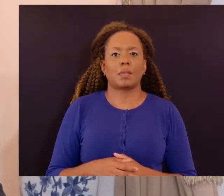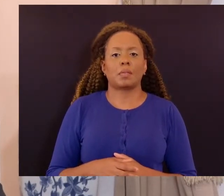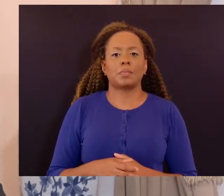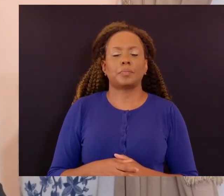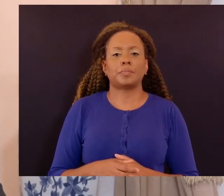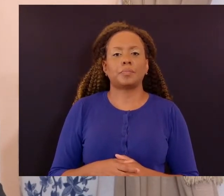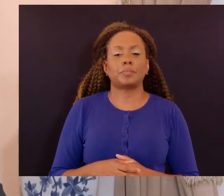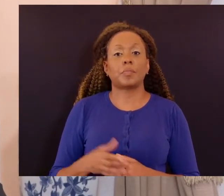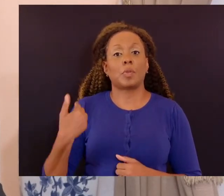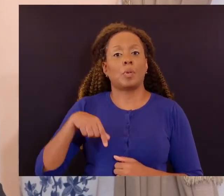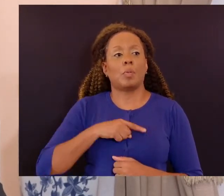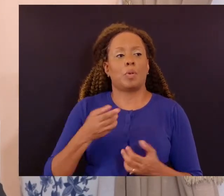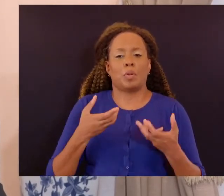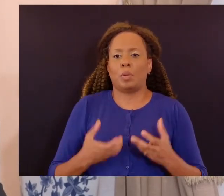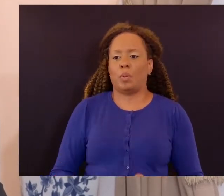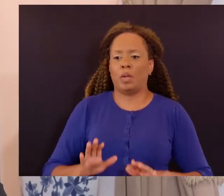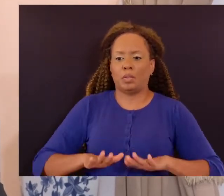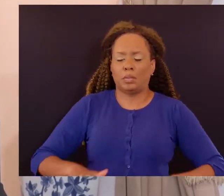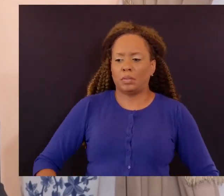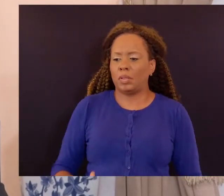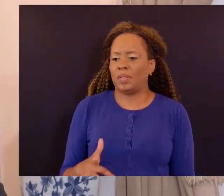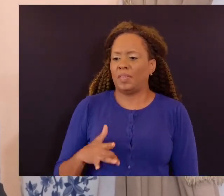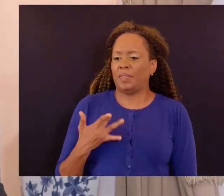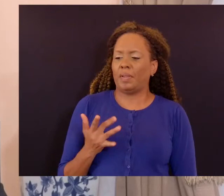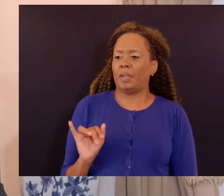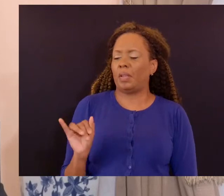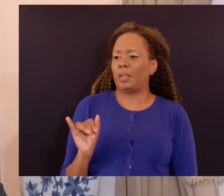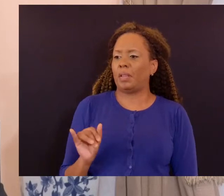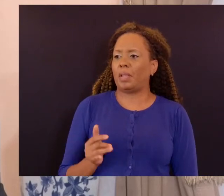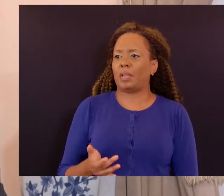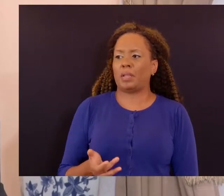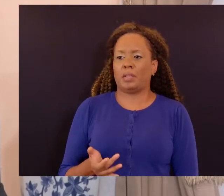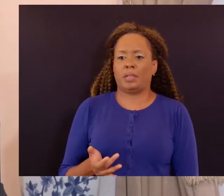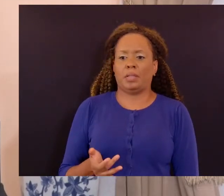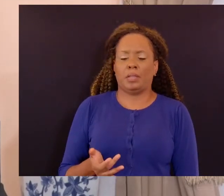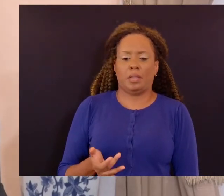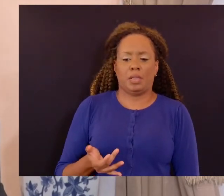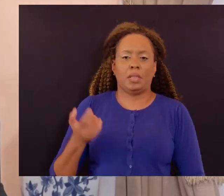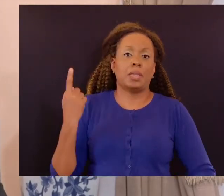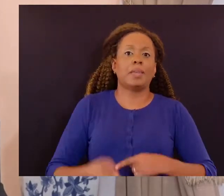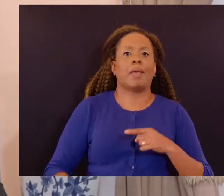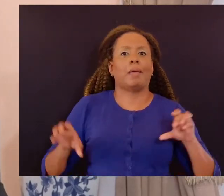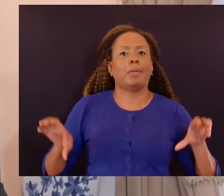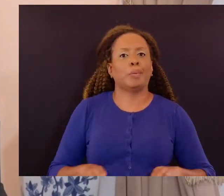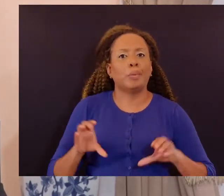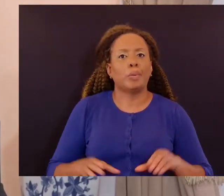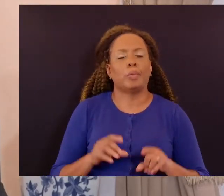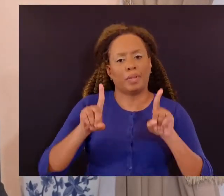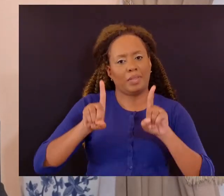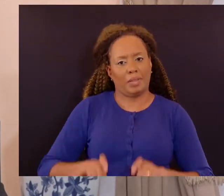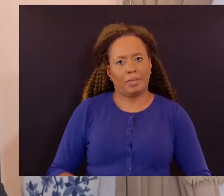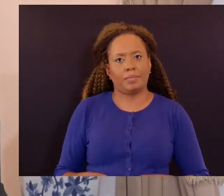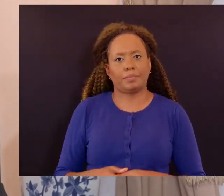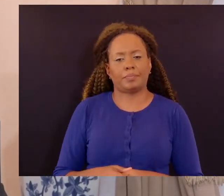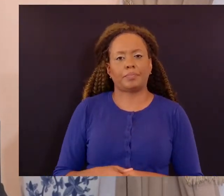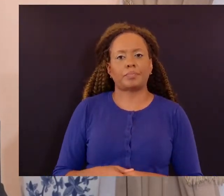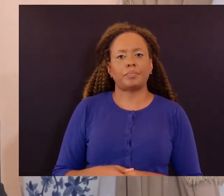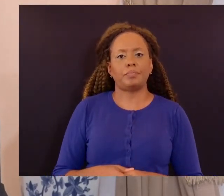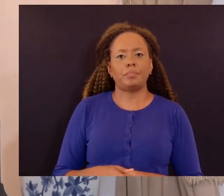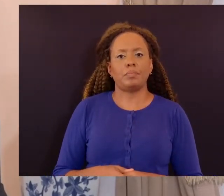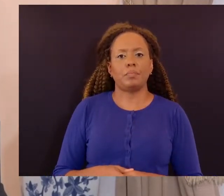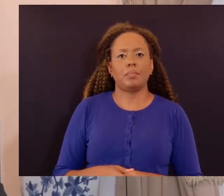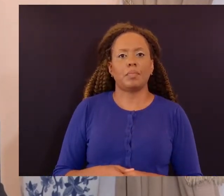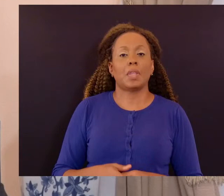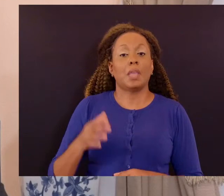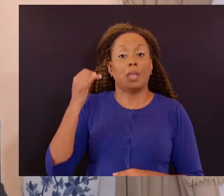they are inadequate in any way by making the decision to do an additional year. Details about how to do